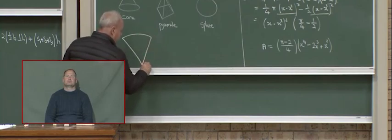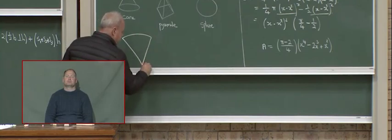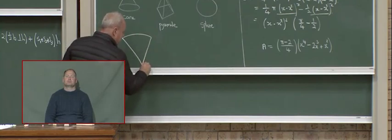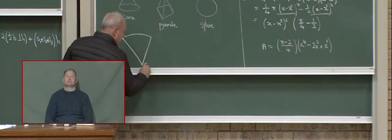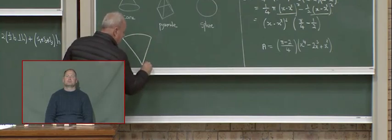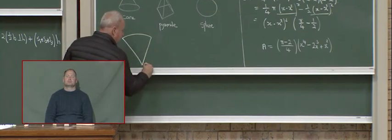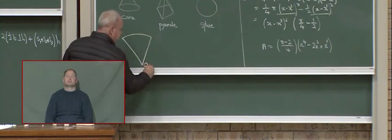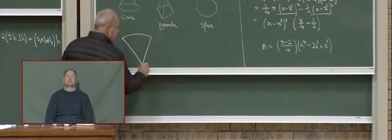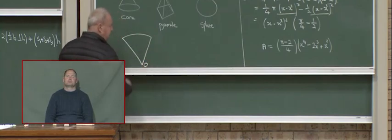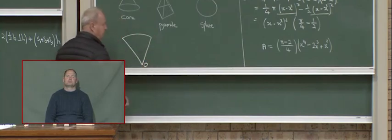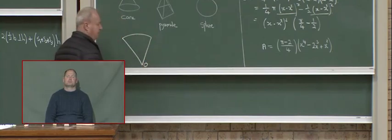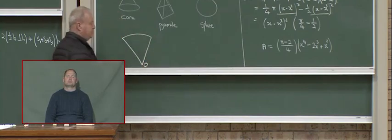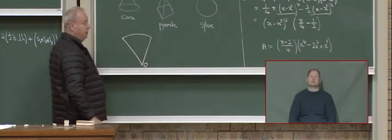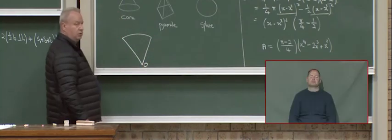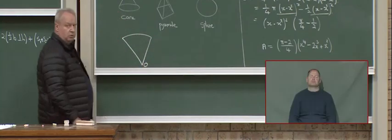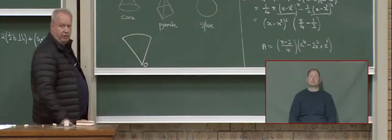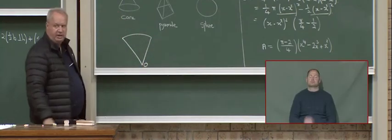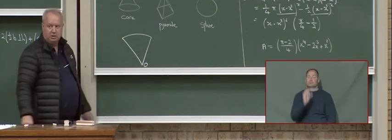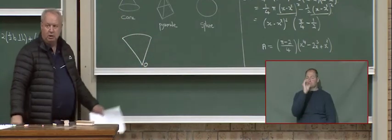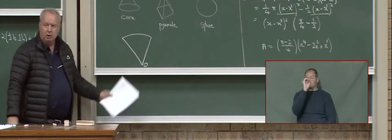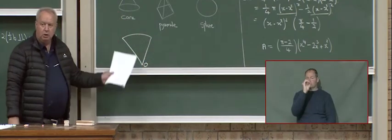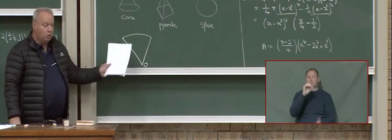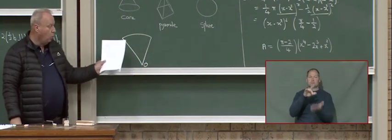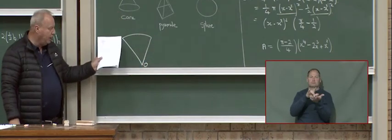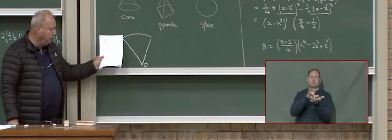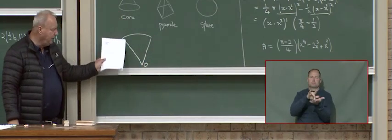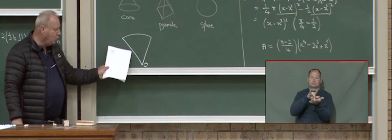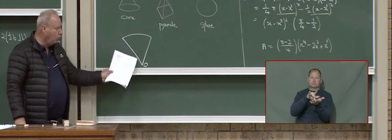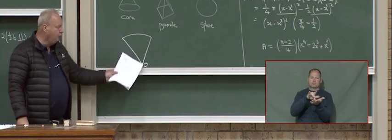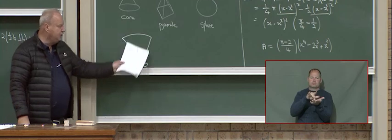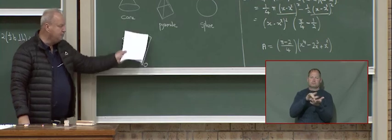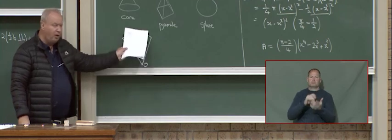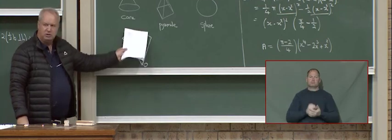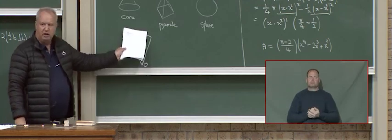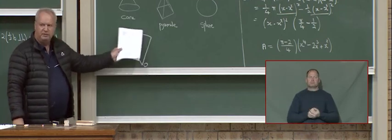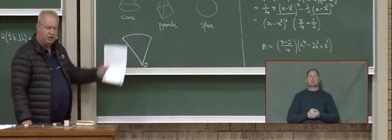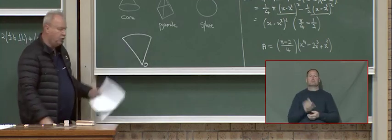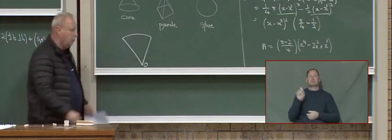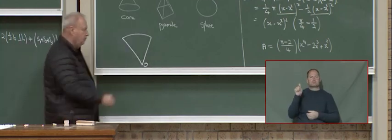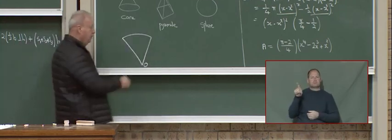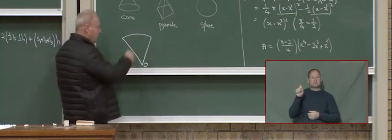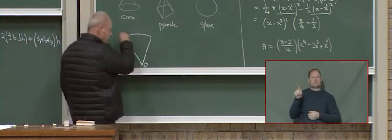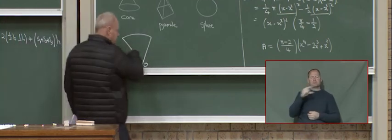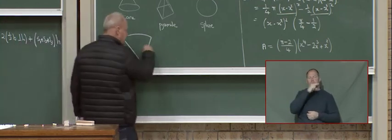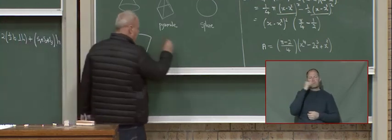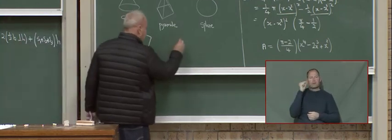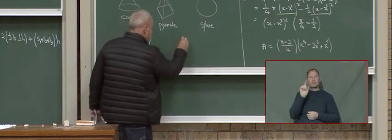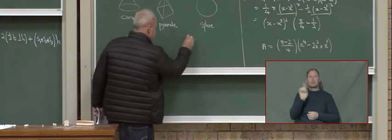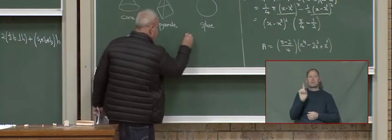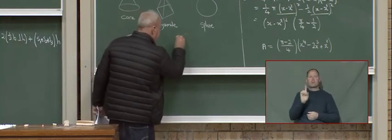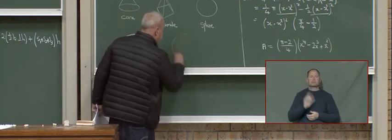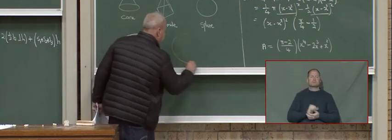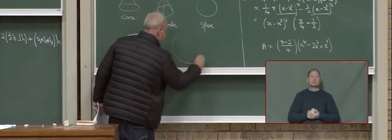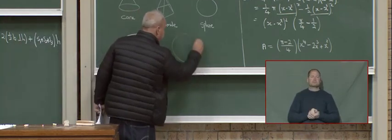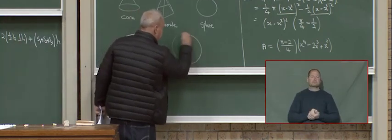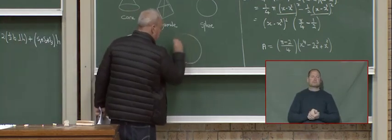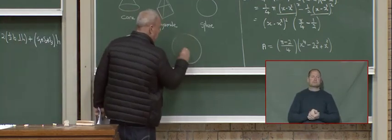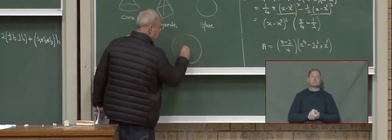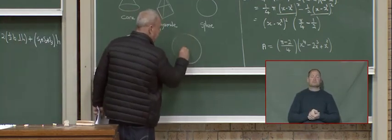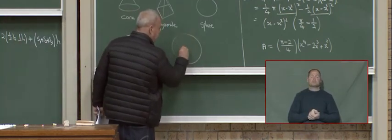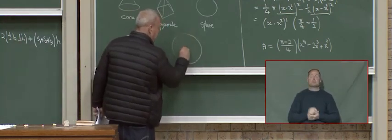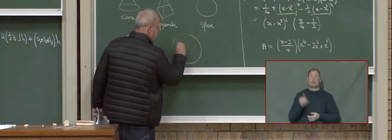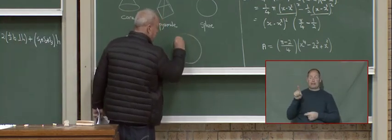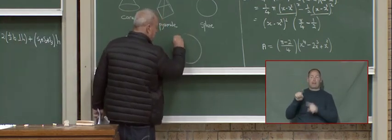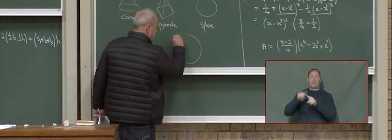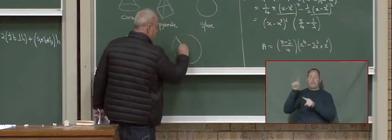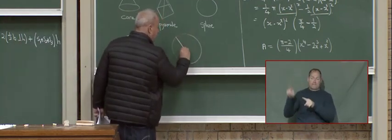Right. This O is the center of the circle, correct? What do we call this part of a circle? This part, there's the full circle.